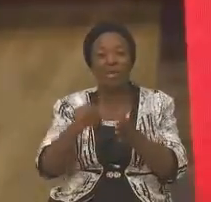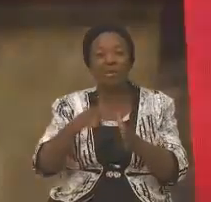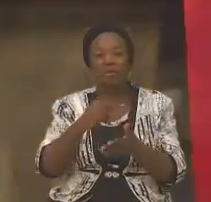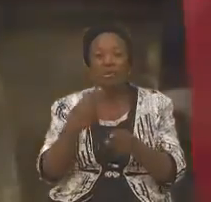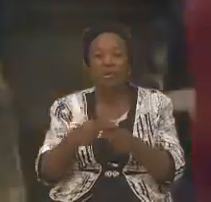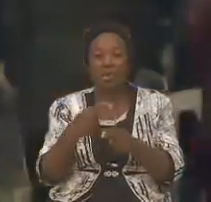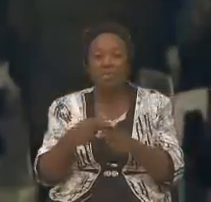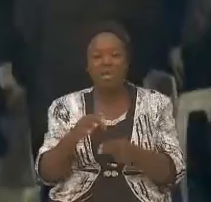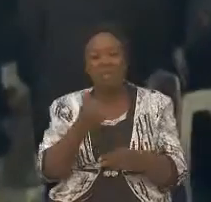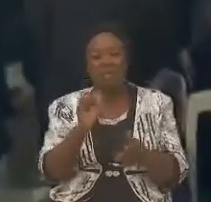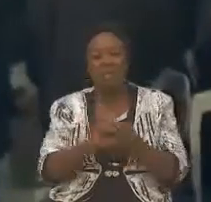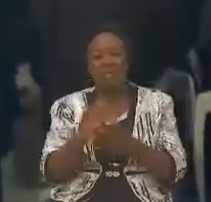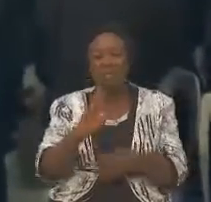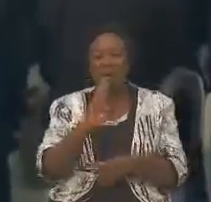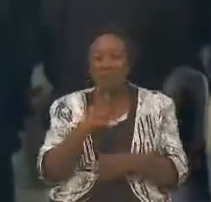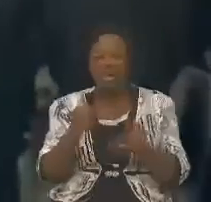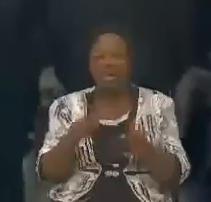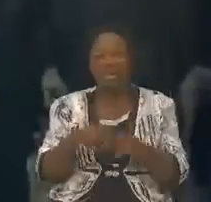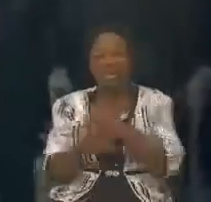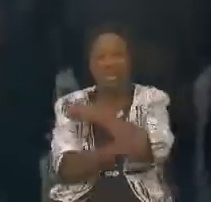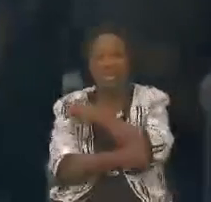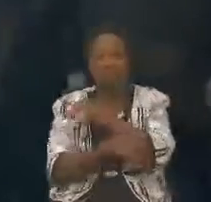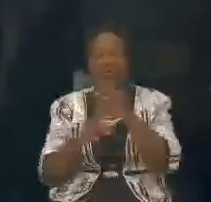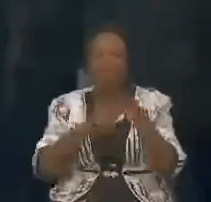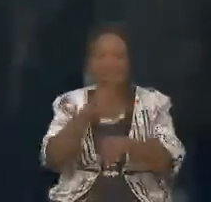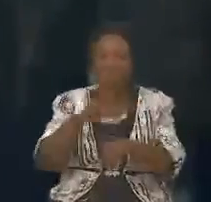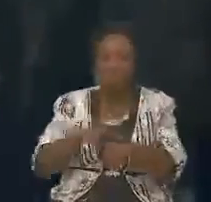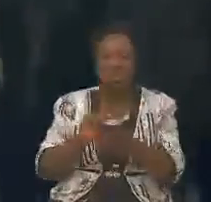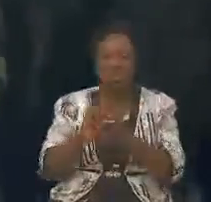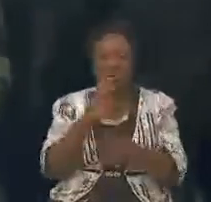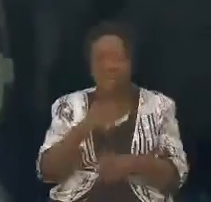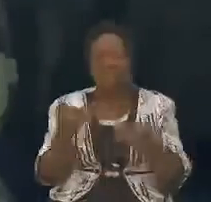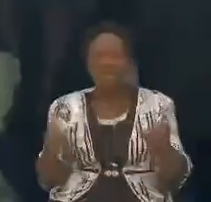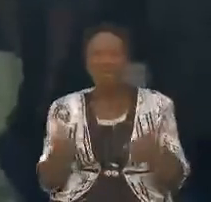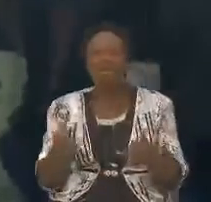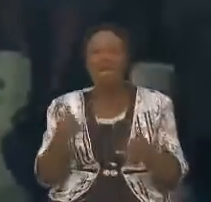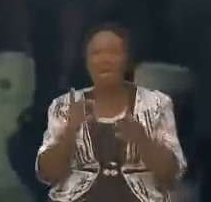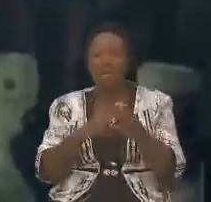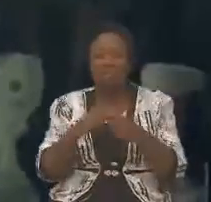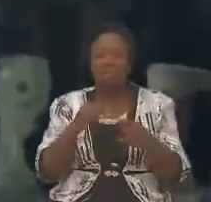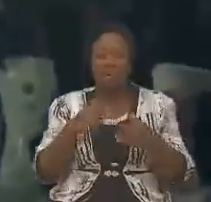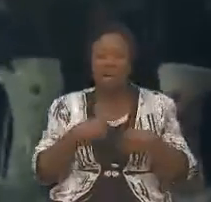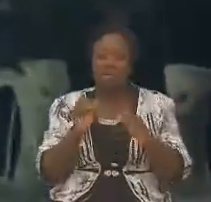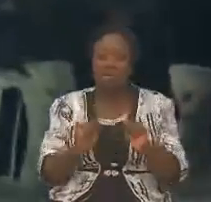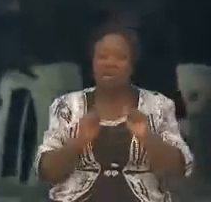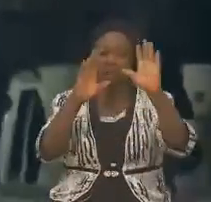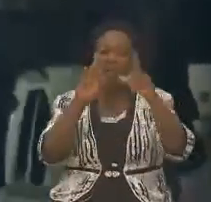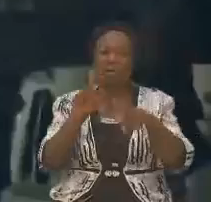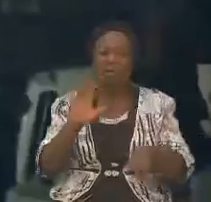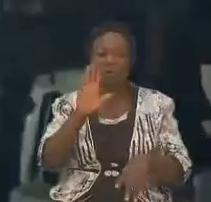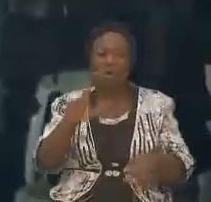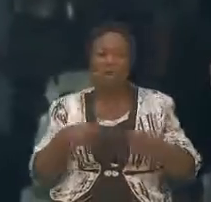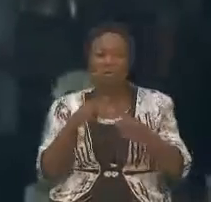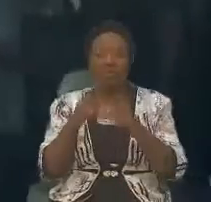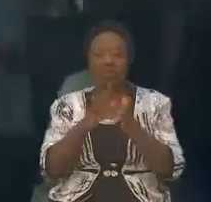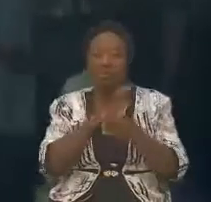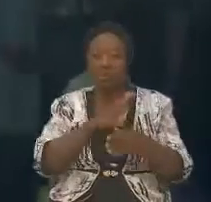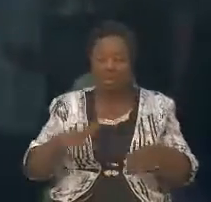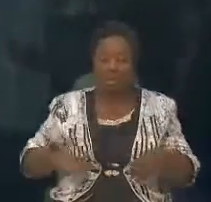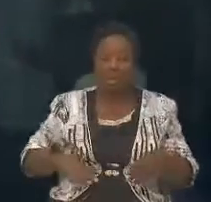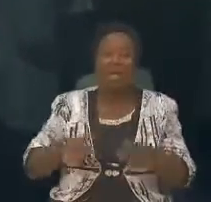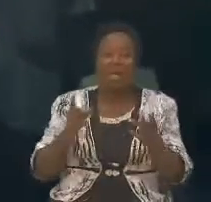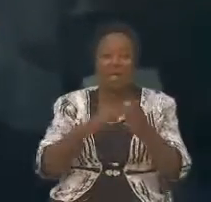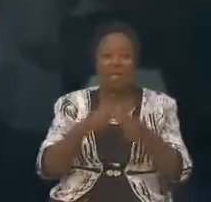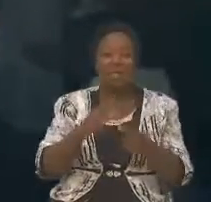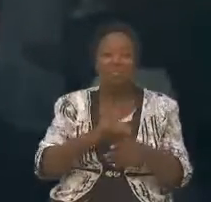location where you are, any nation where you are. And if you are online, you see the information